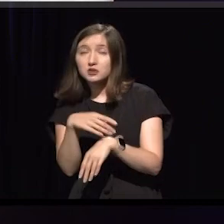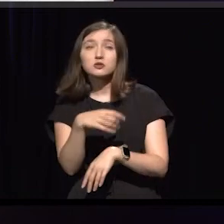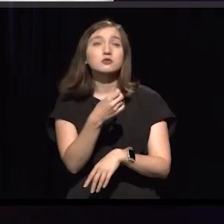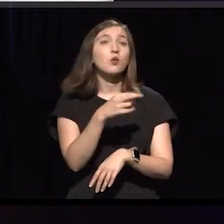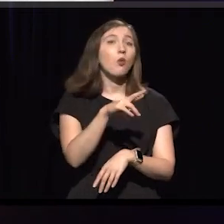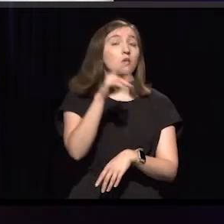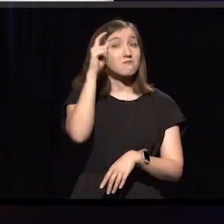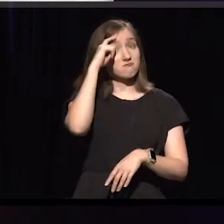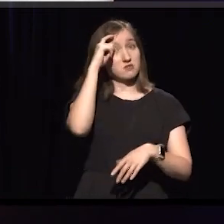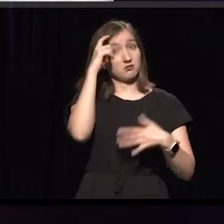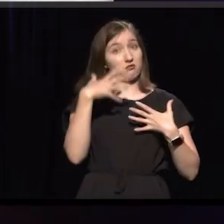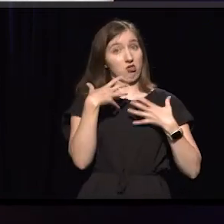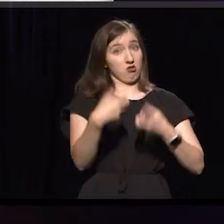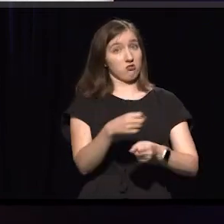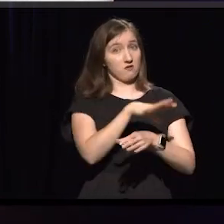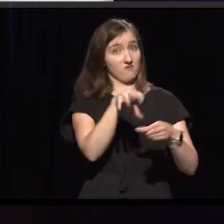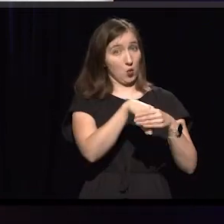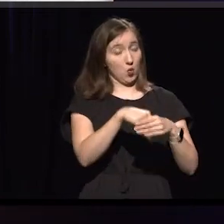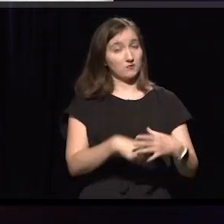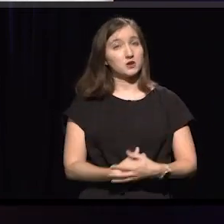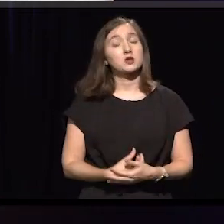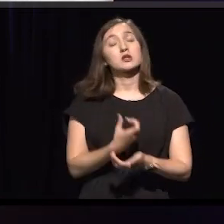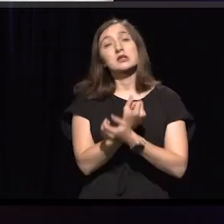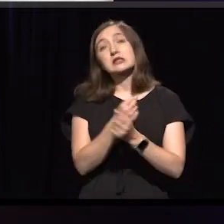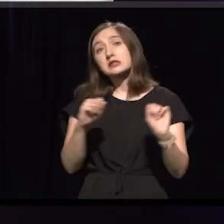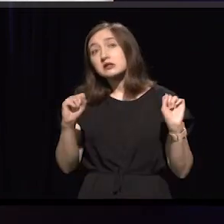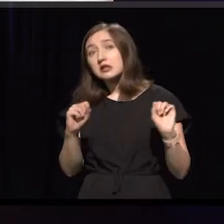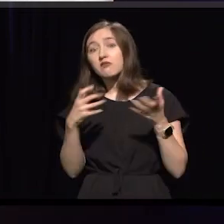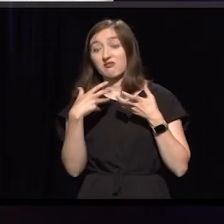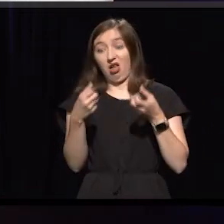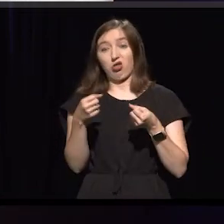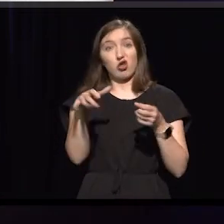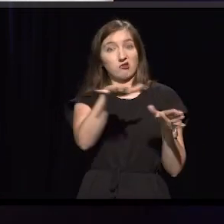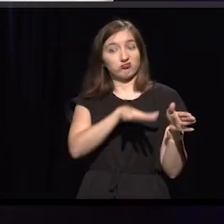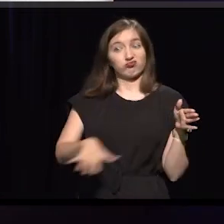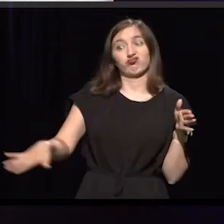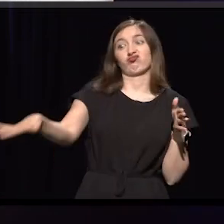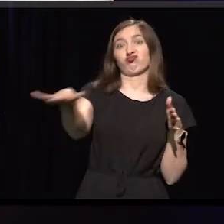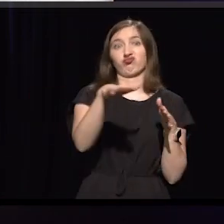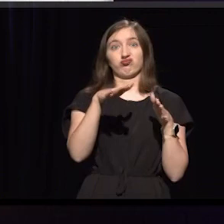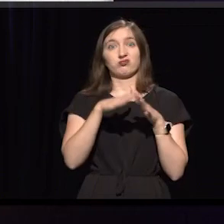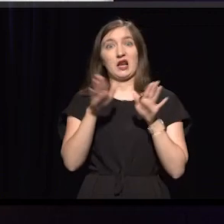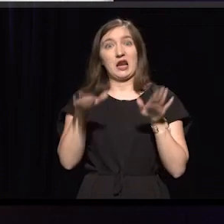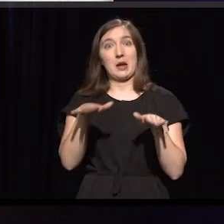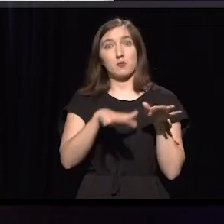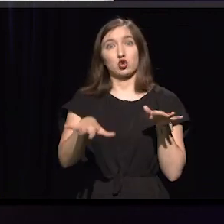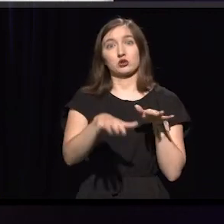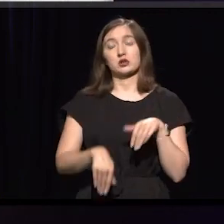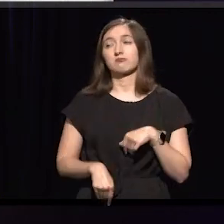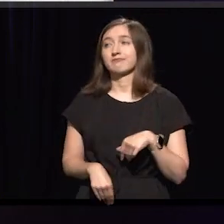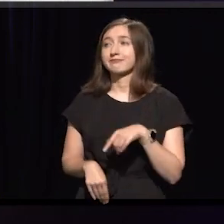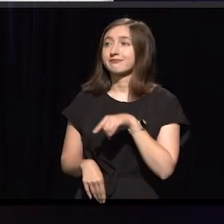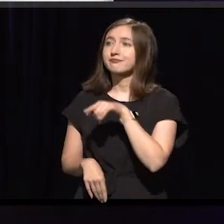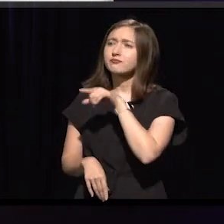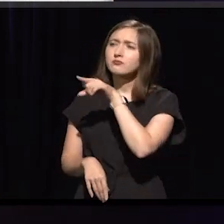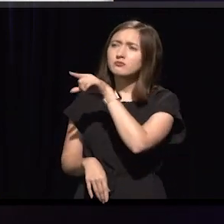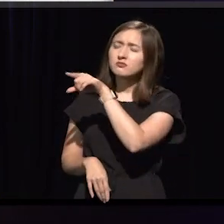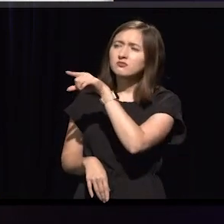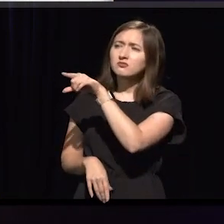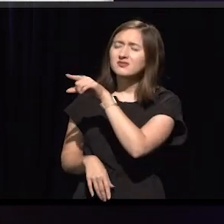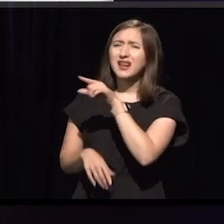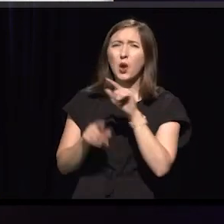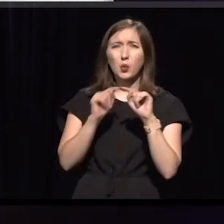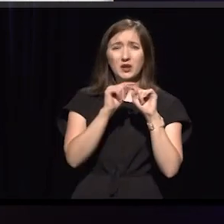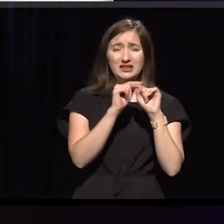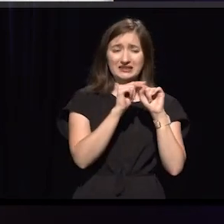health to safe, healthy neighborhoods. These team members, from SAPD to Metro